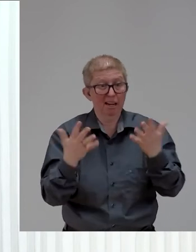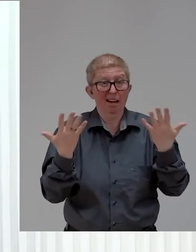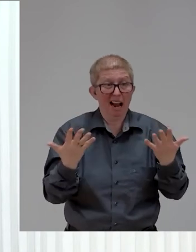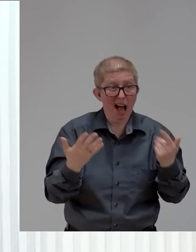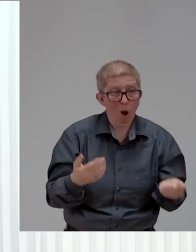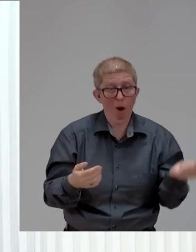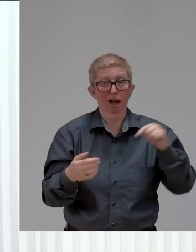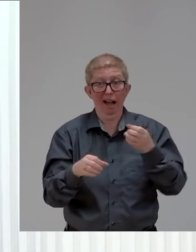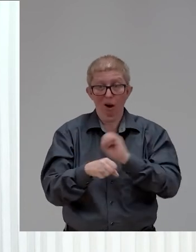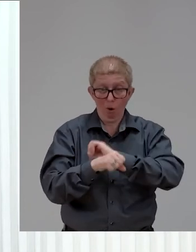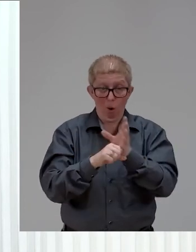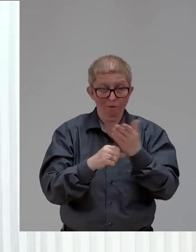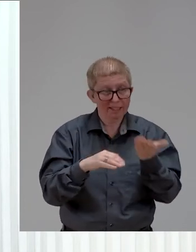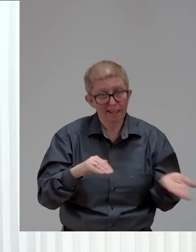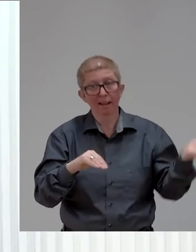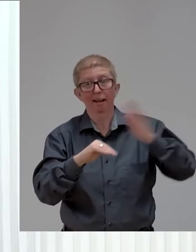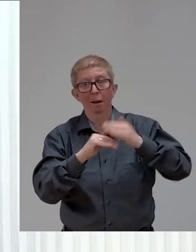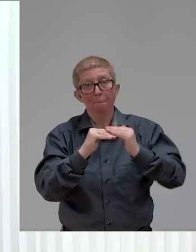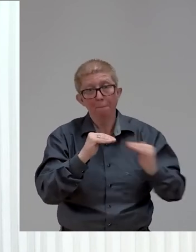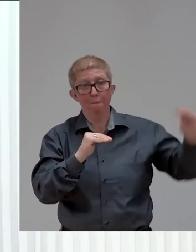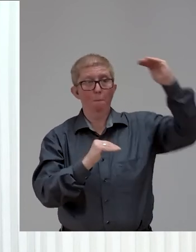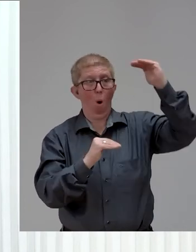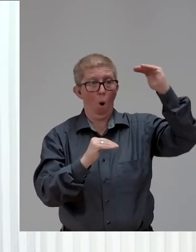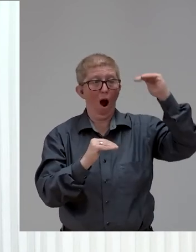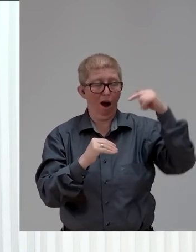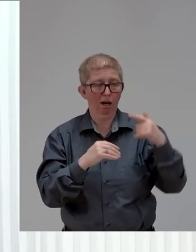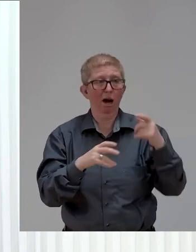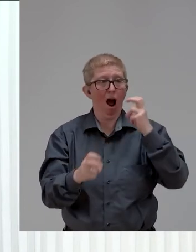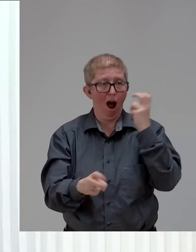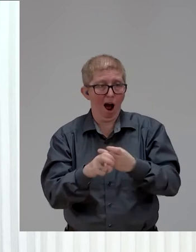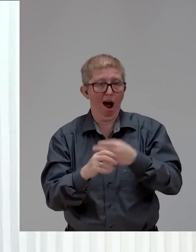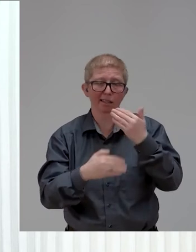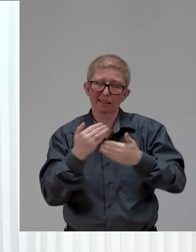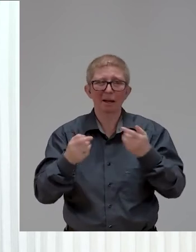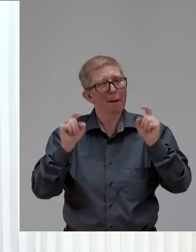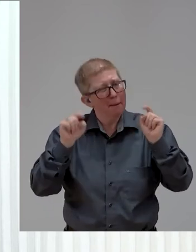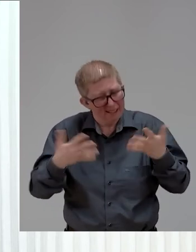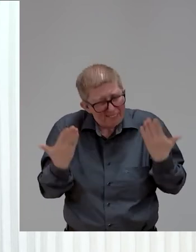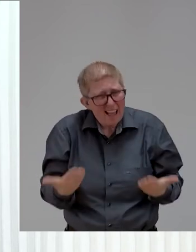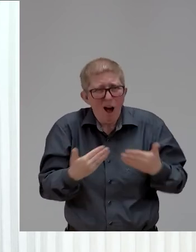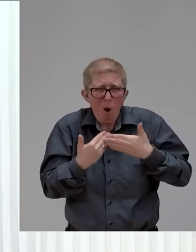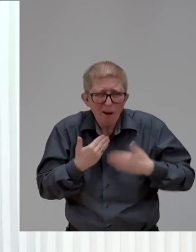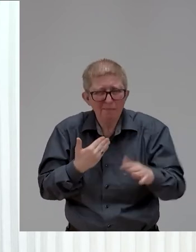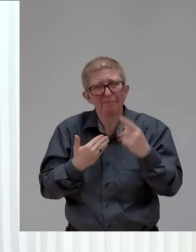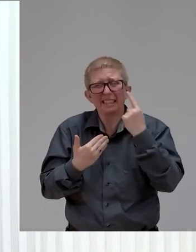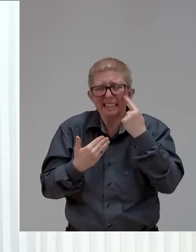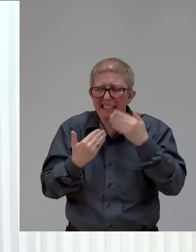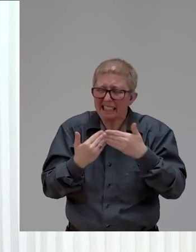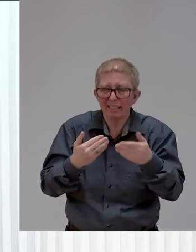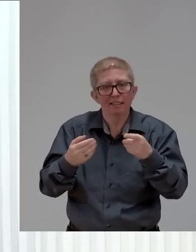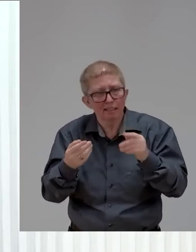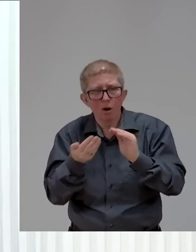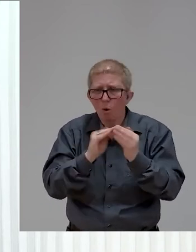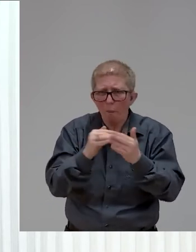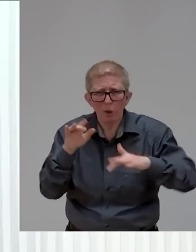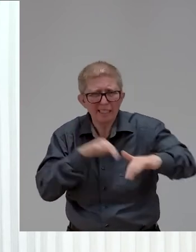inequalities and risks, and we need to take determined steps to stop this from happening. Most of all, we need to ensure